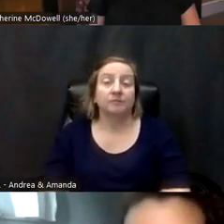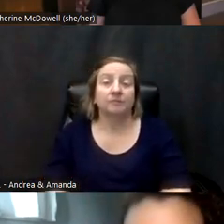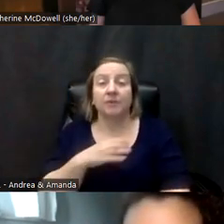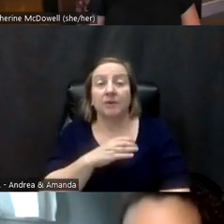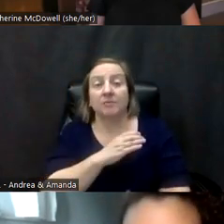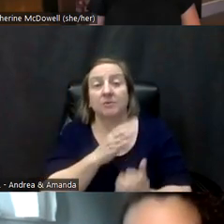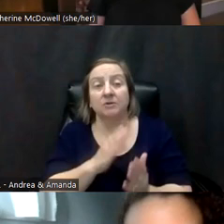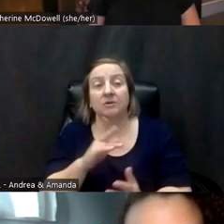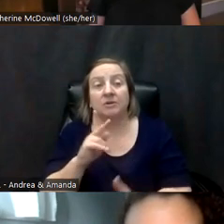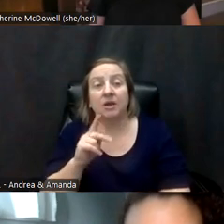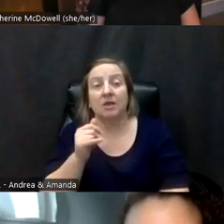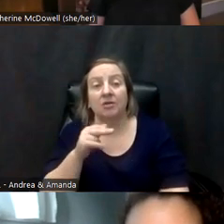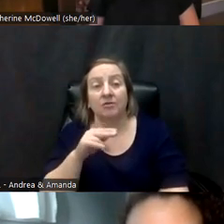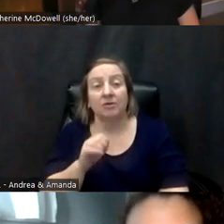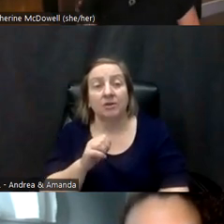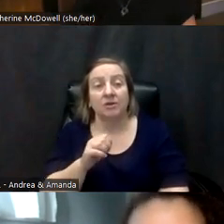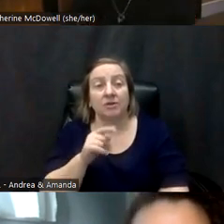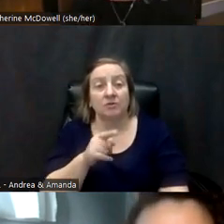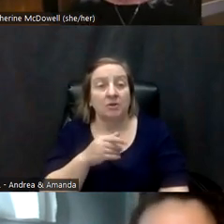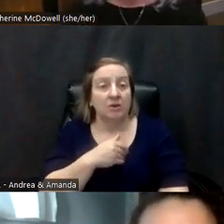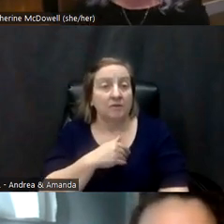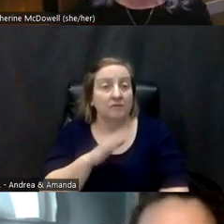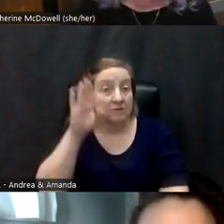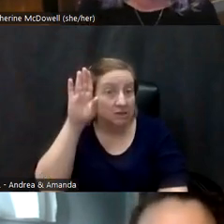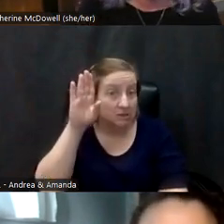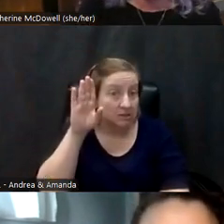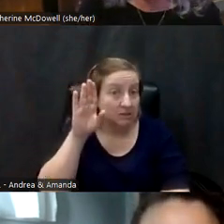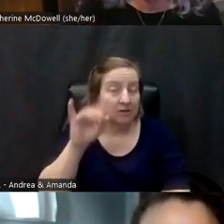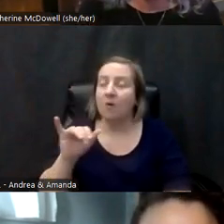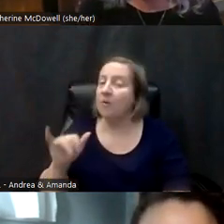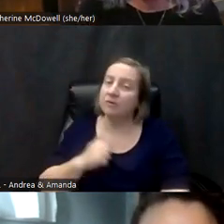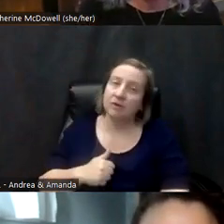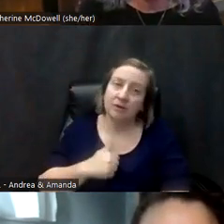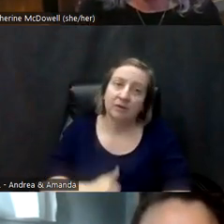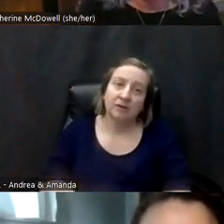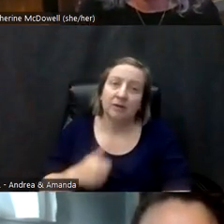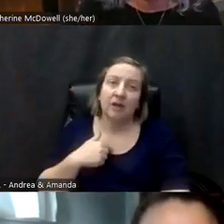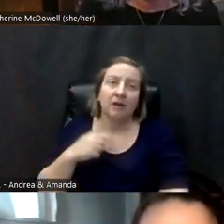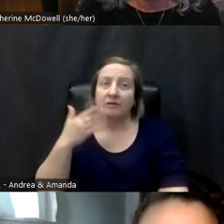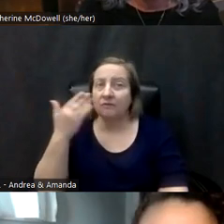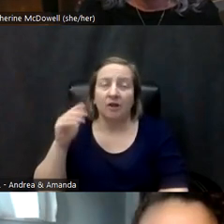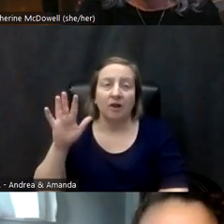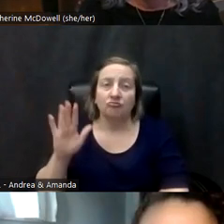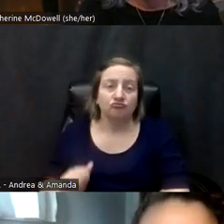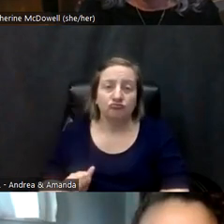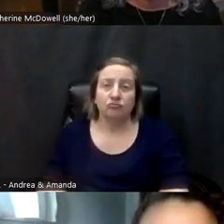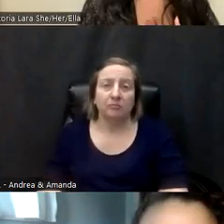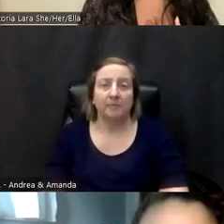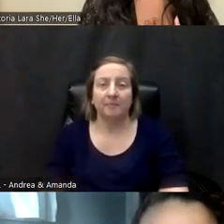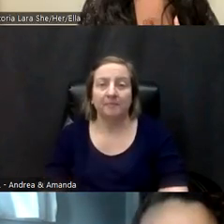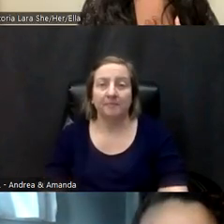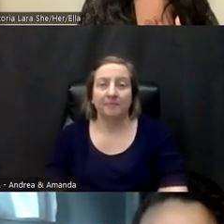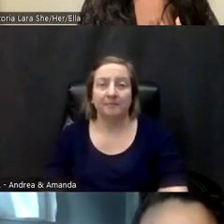Commissioner Catherine, do you have your hand raised? Oh, sorry. I just forgot to take it